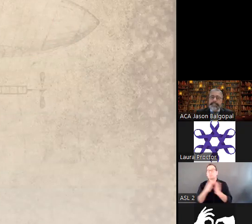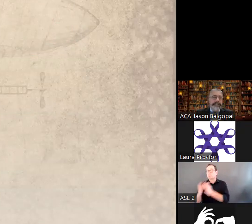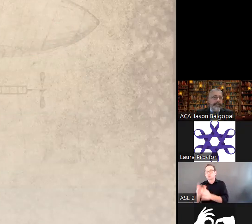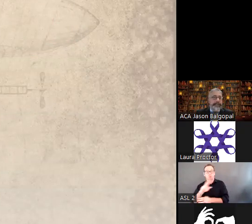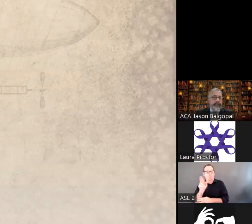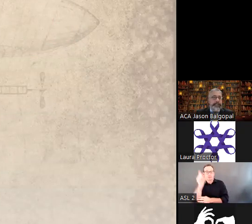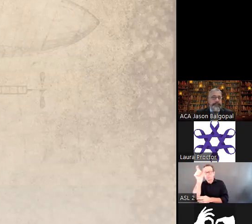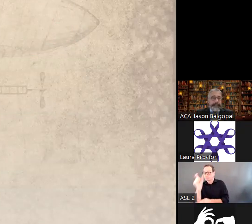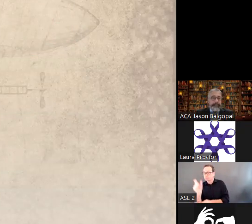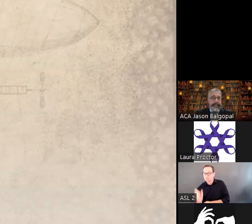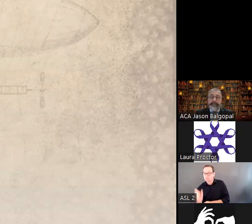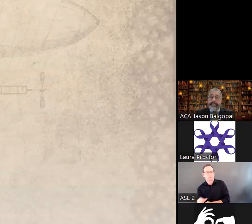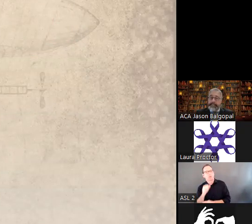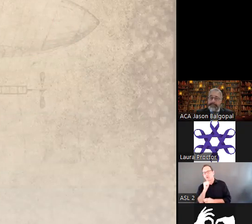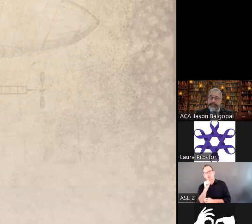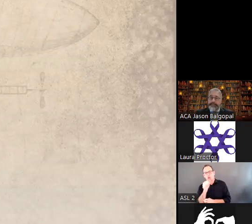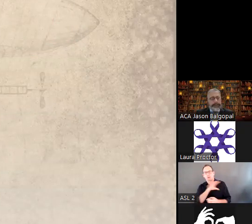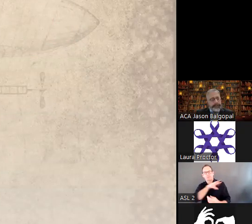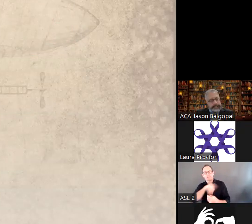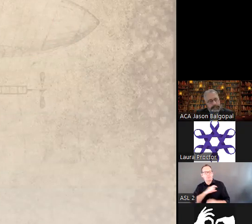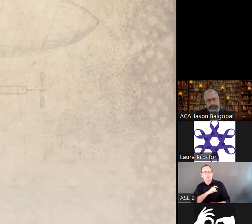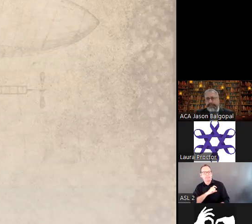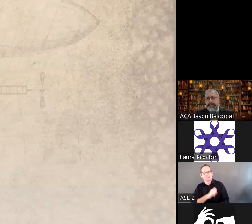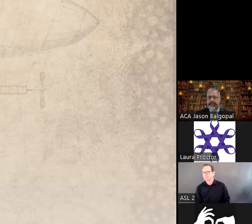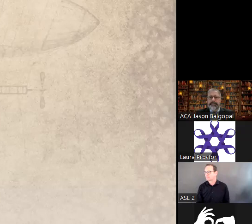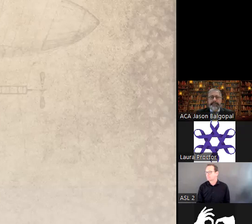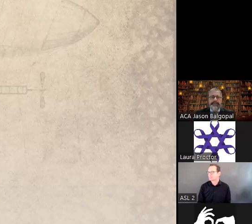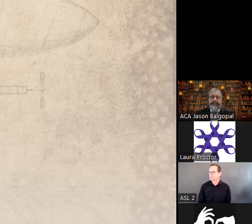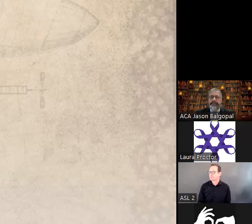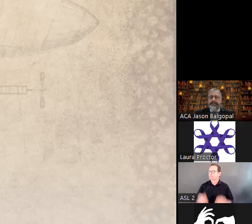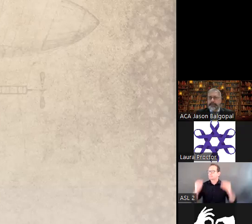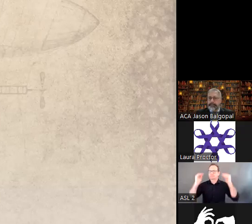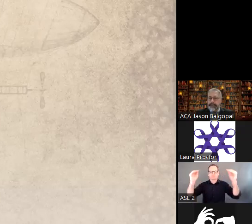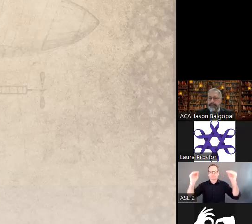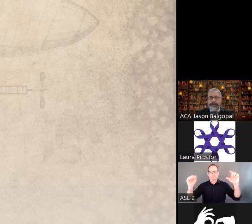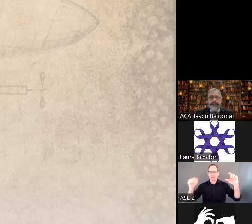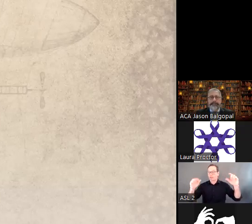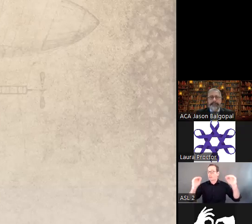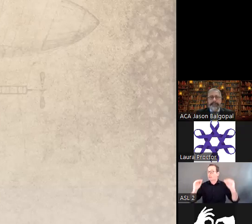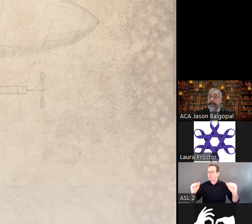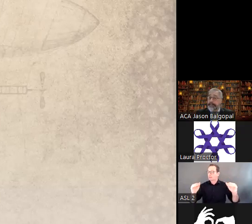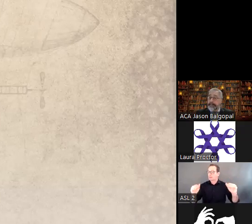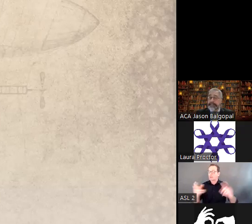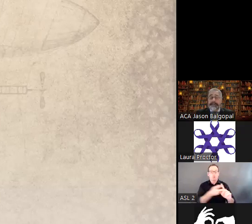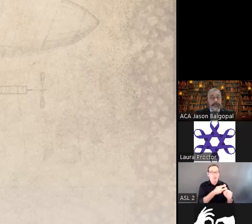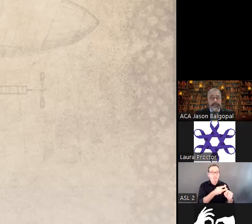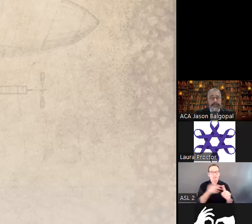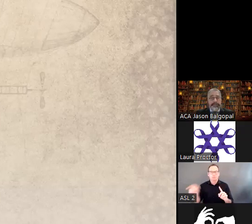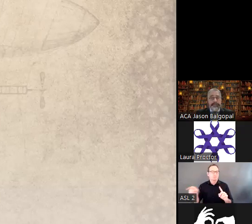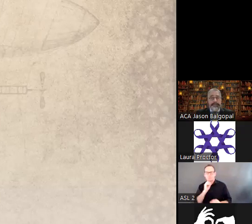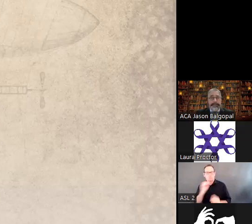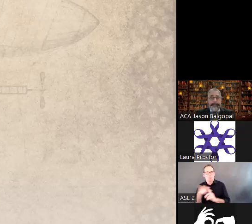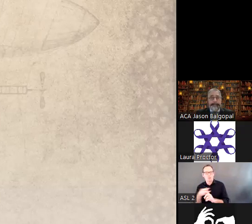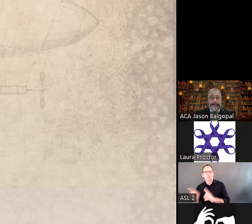You can see the difference between the bail having conditions, whether that's an undertaking from the police officers or a bail in court, and a summons having no